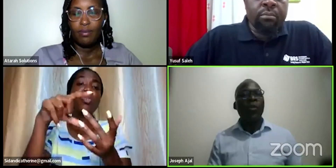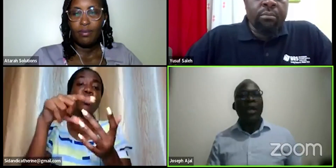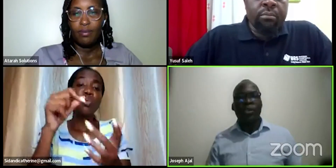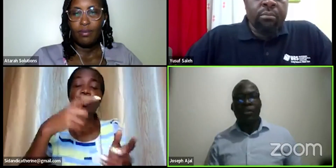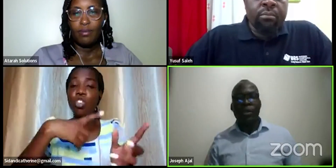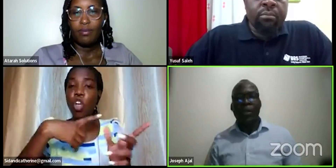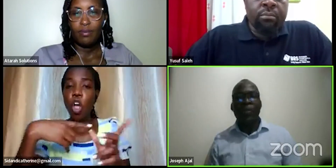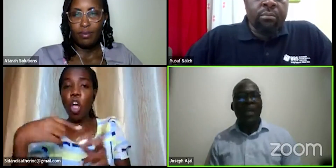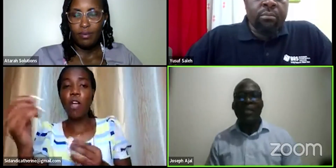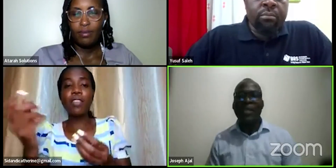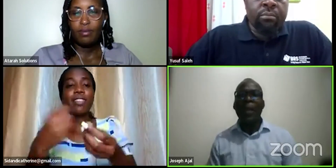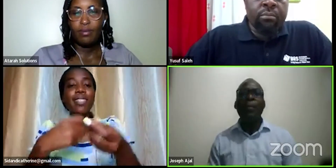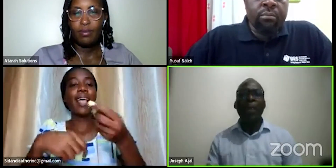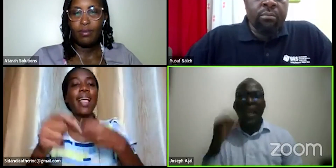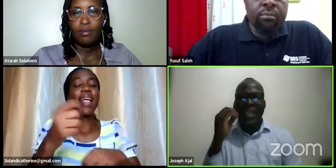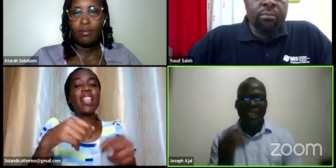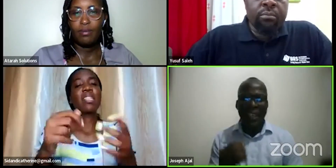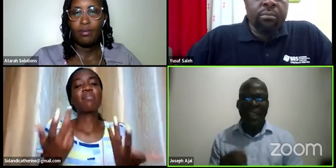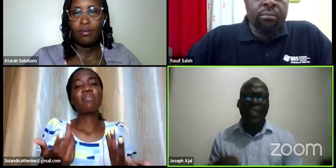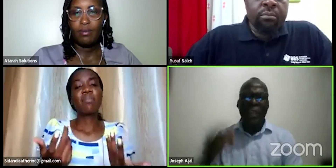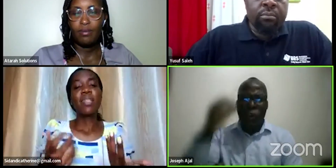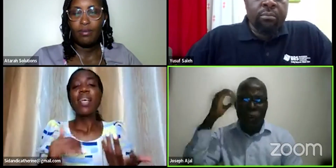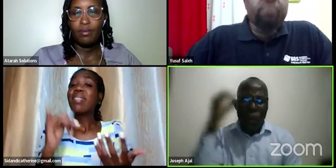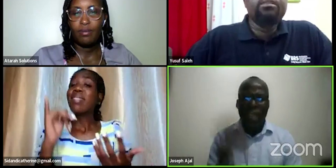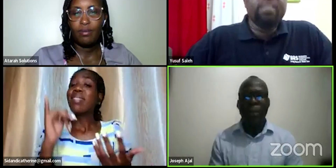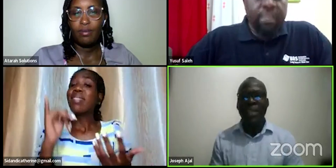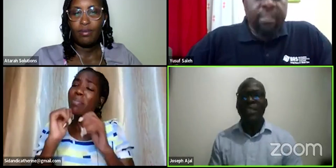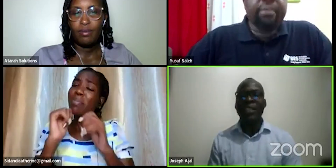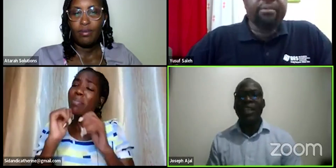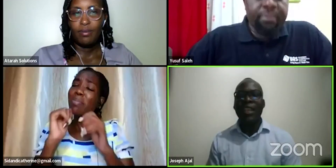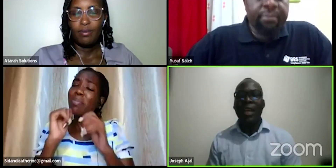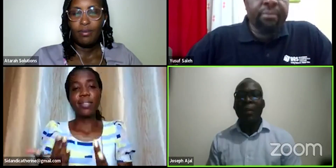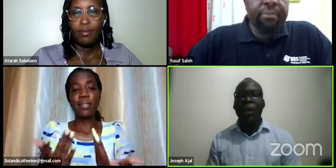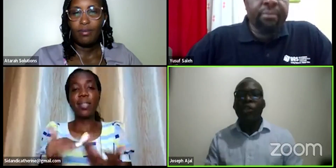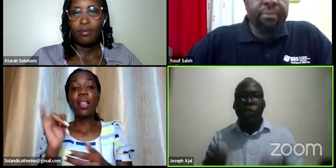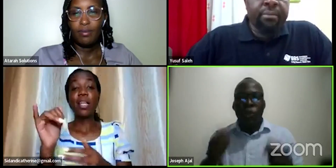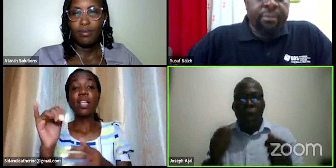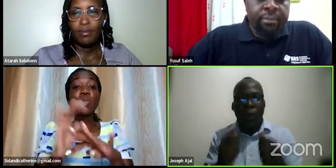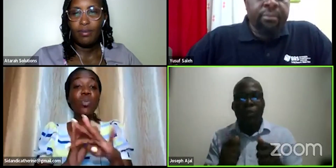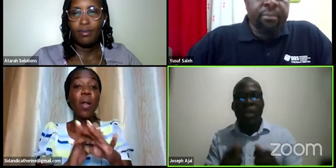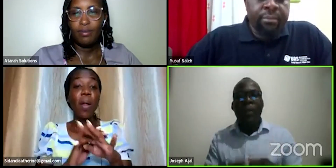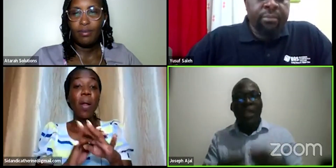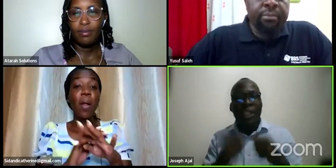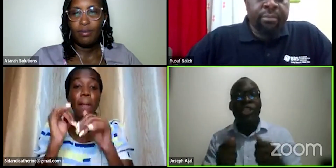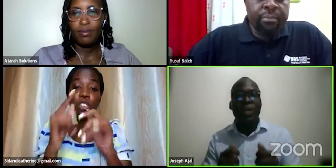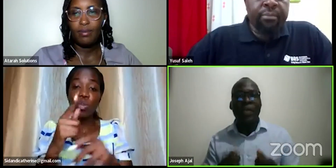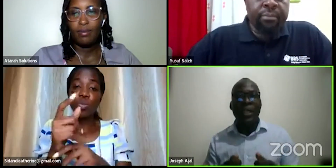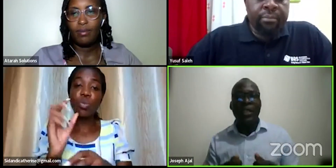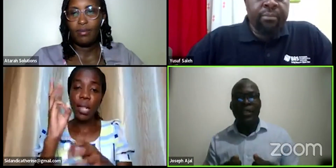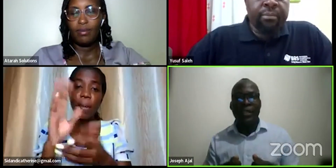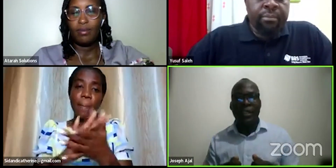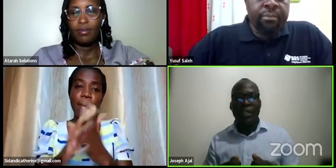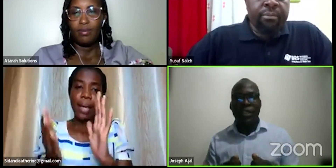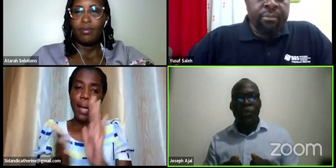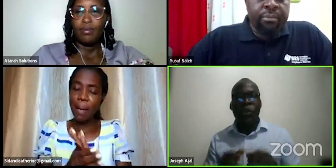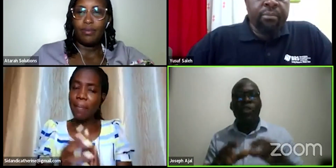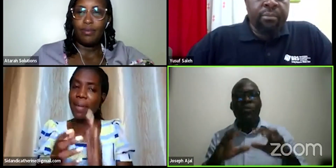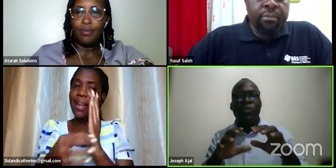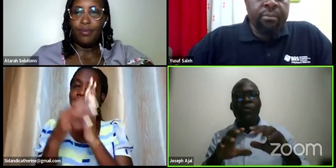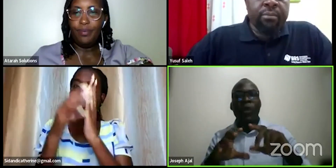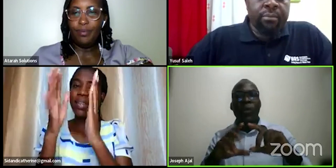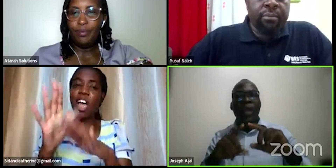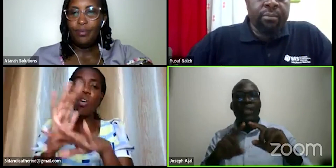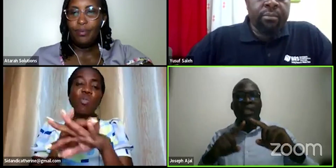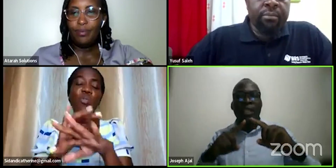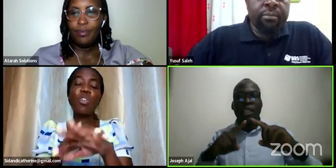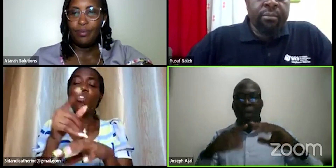or commercial. That's a blessing. It's a great blessing because you are going to become a T-shaped leader. You're going to